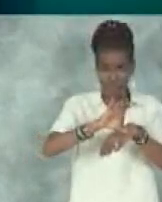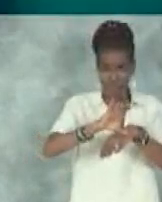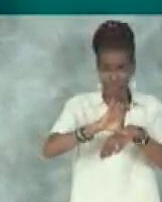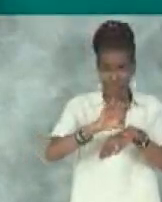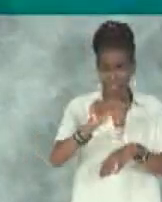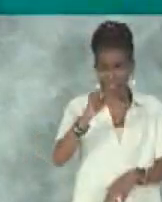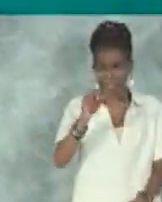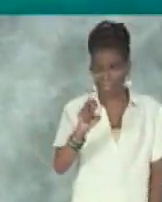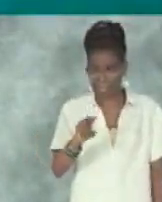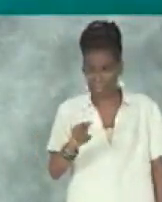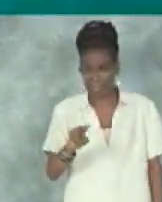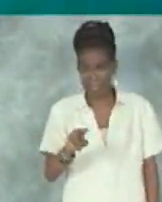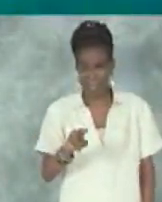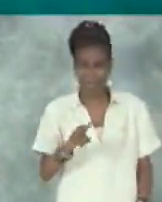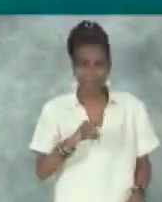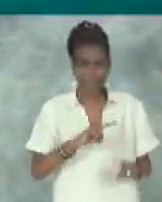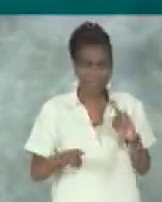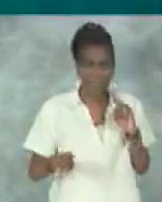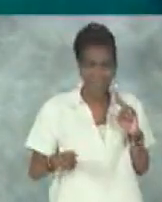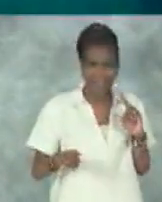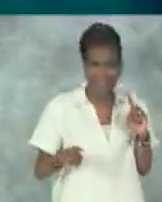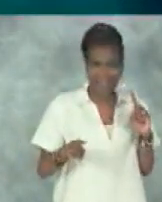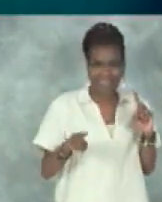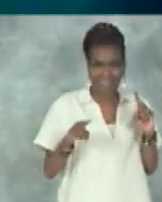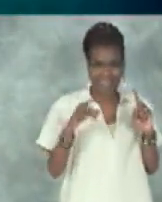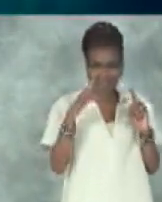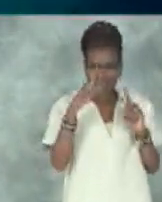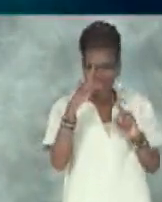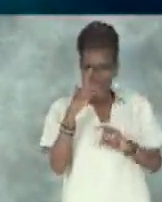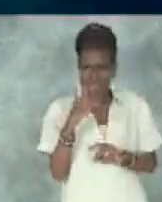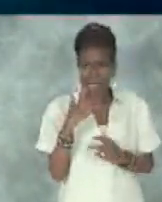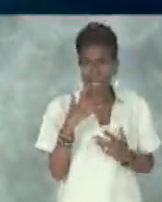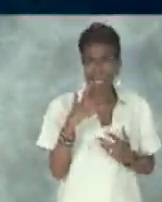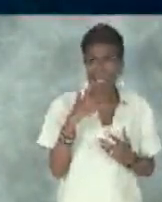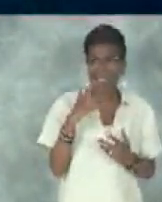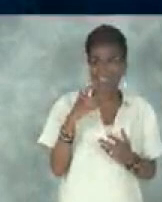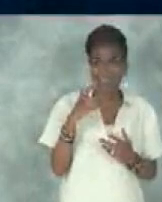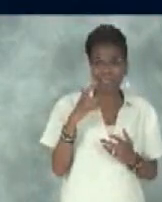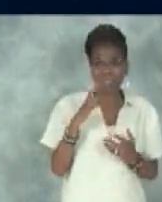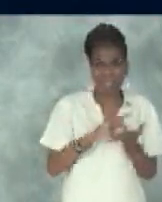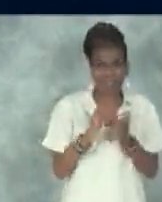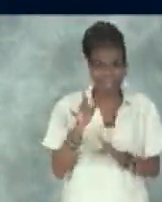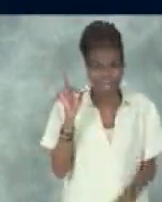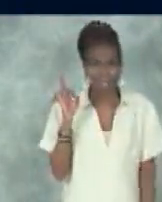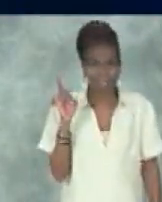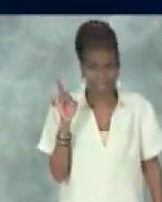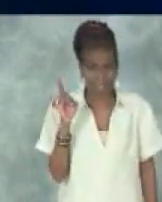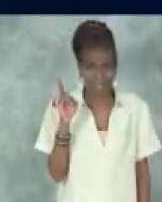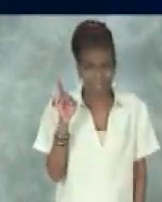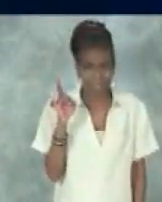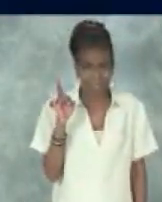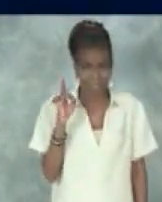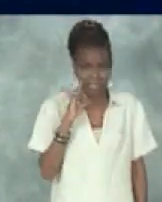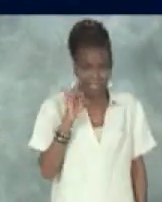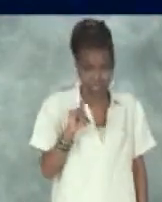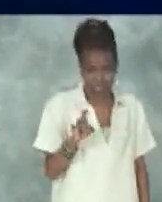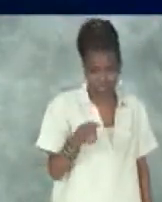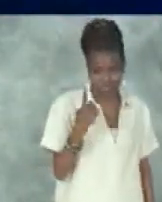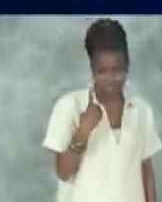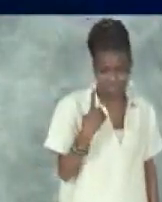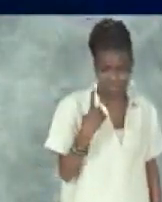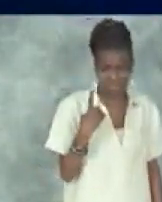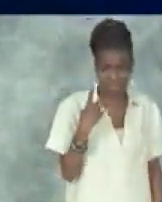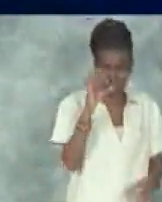all not because of it on its merit. It's because of him. You need to understand, my